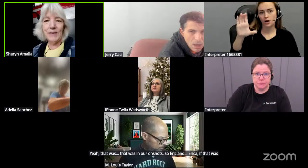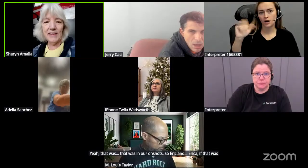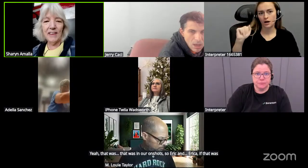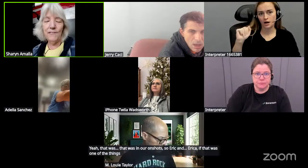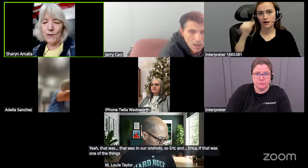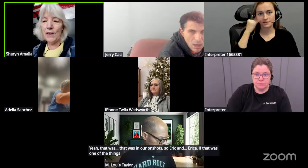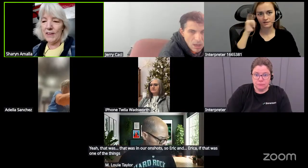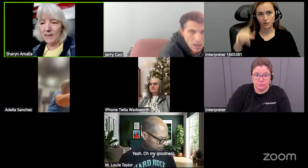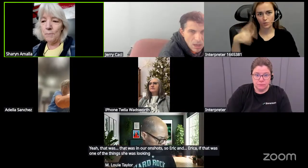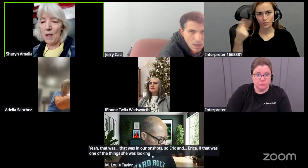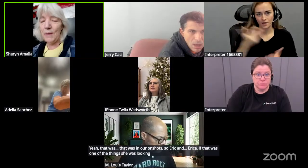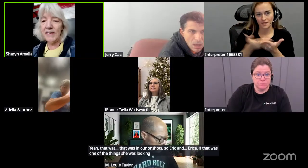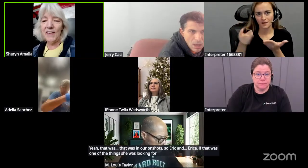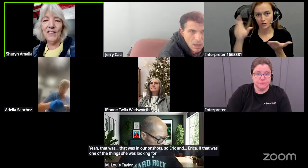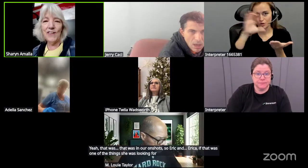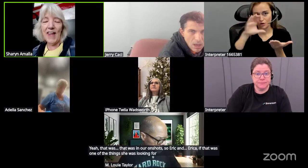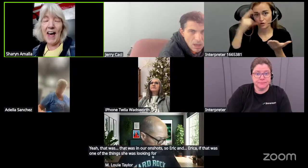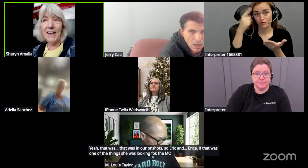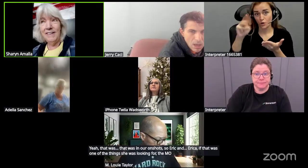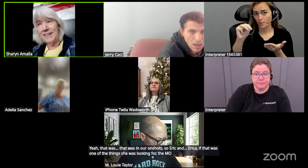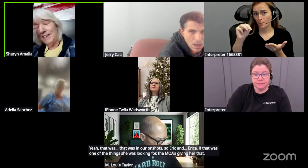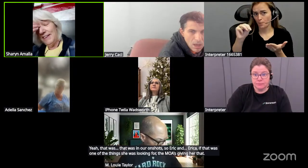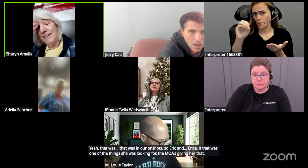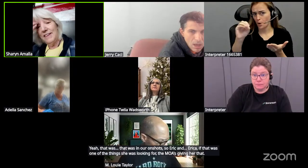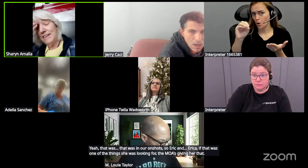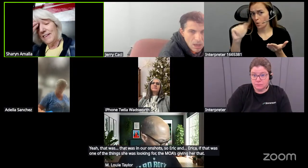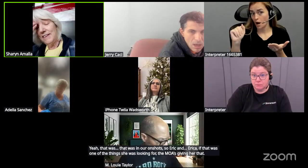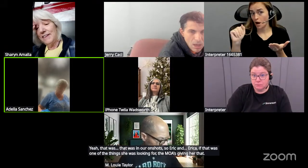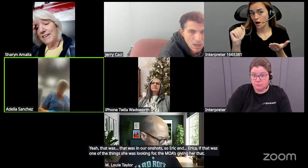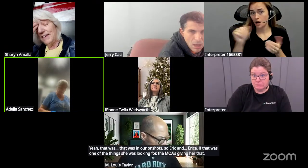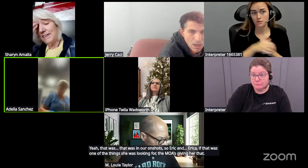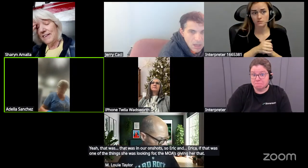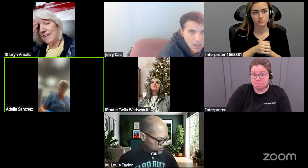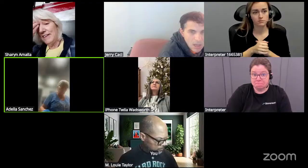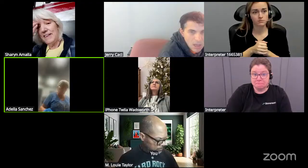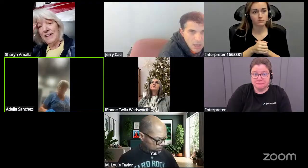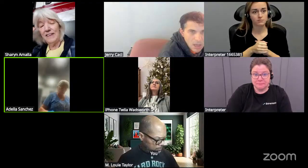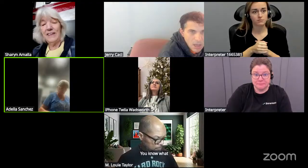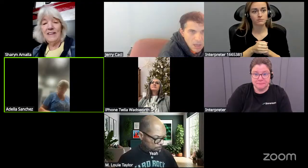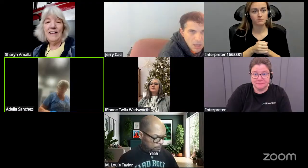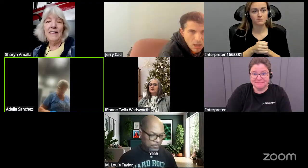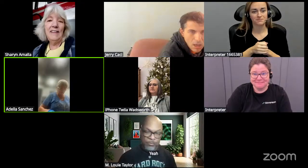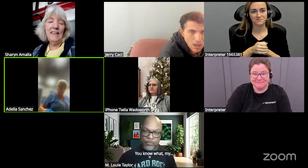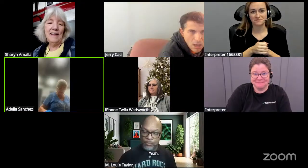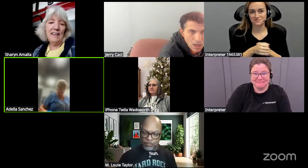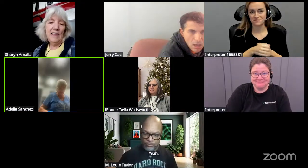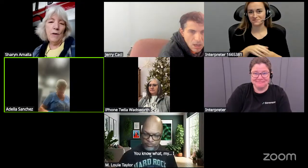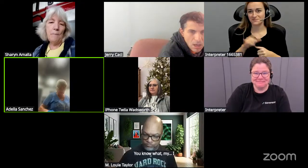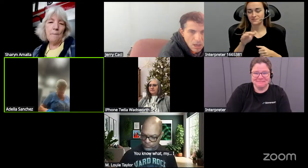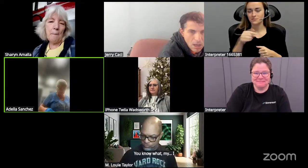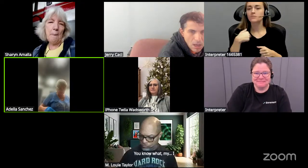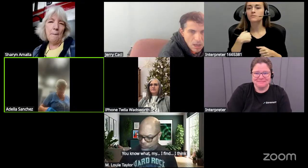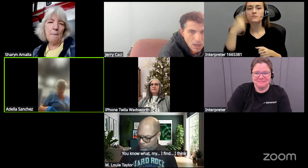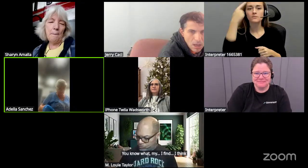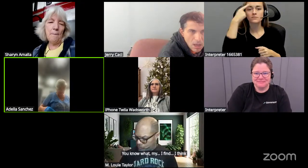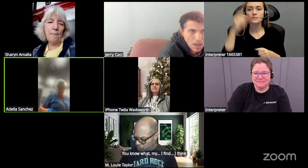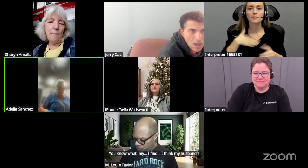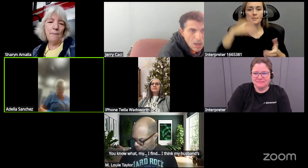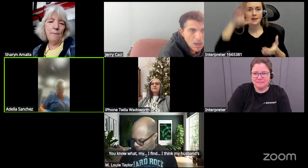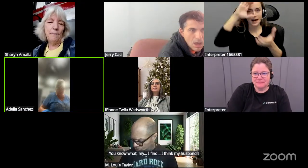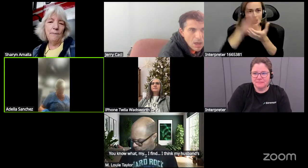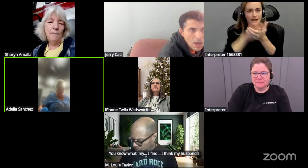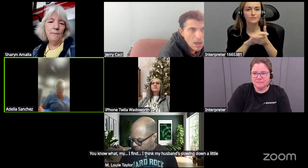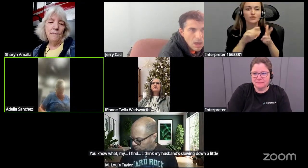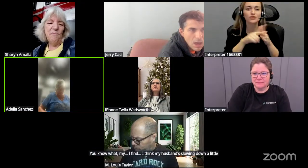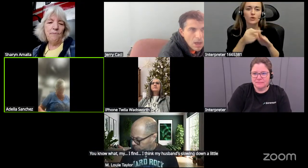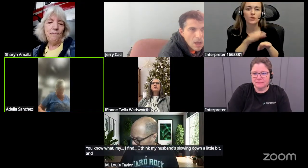she was looking for, the MOA's given her that. You know what, Yeah. I think my husband's slowing down a little